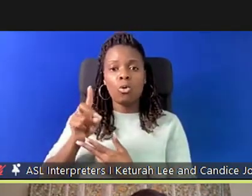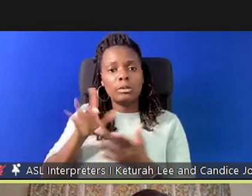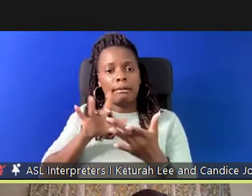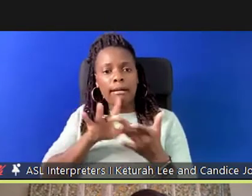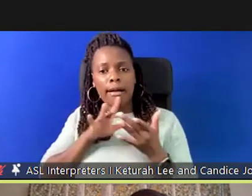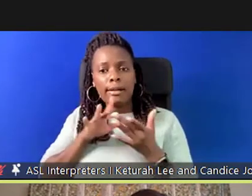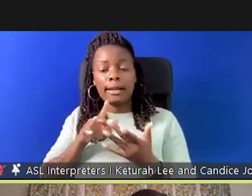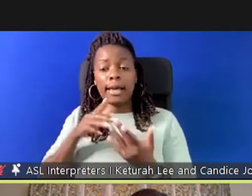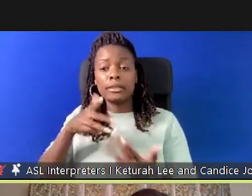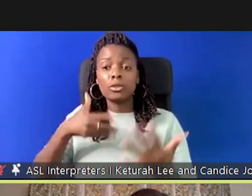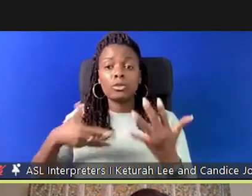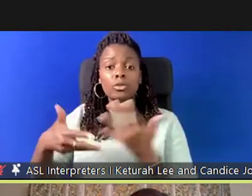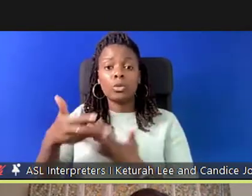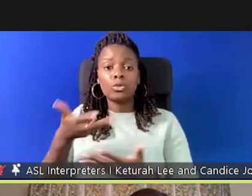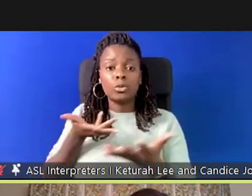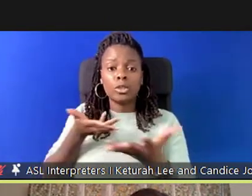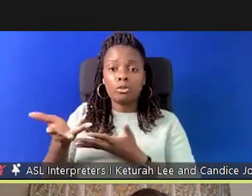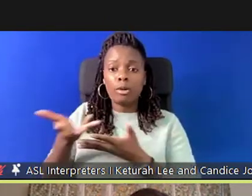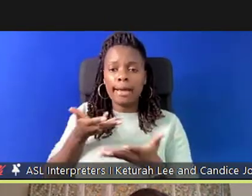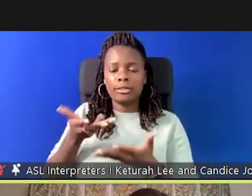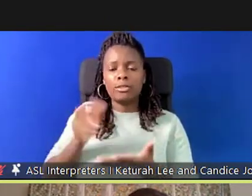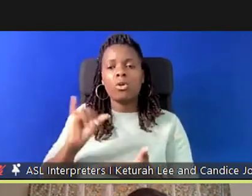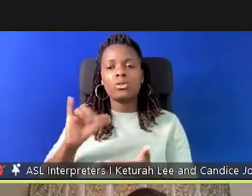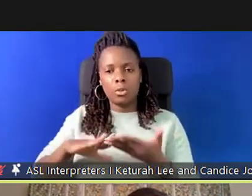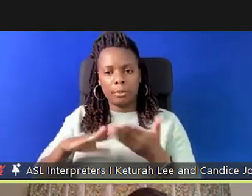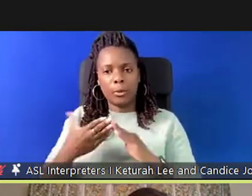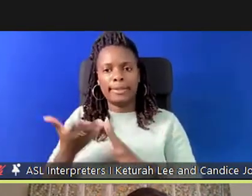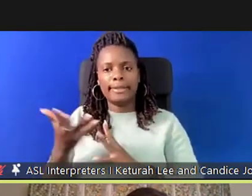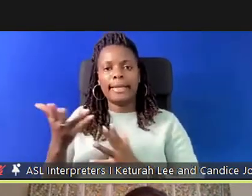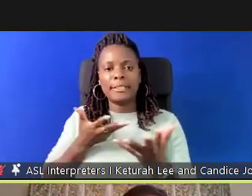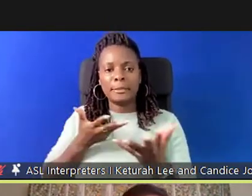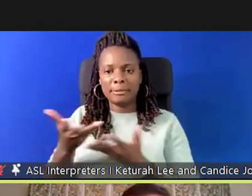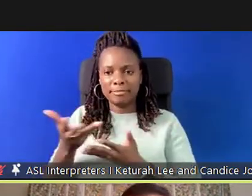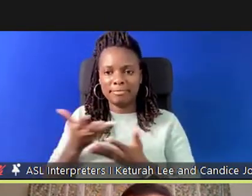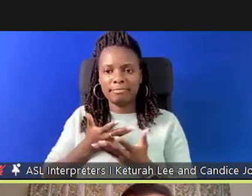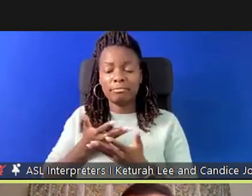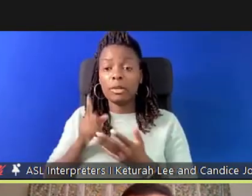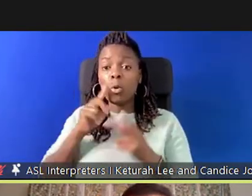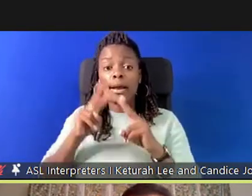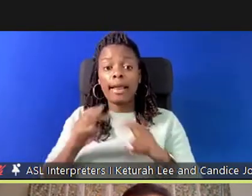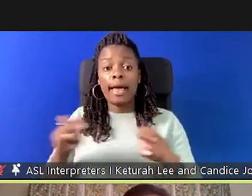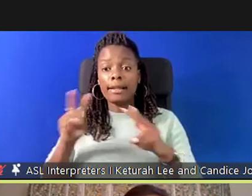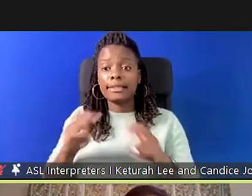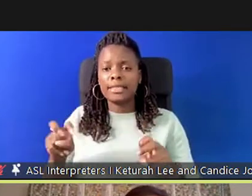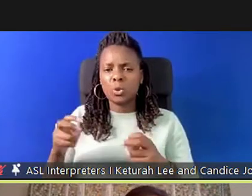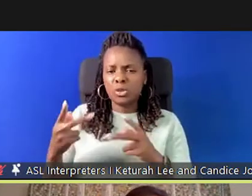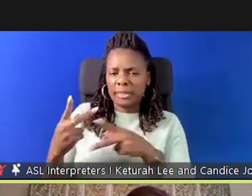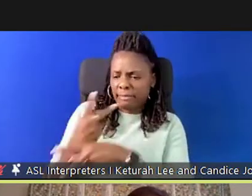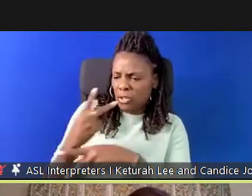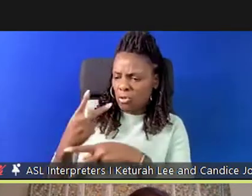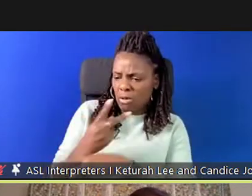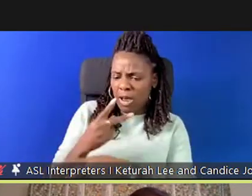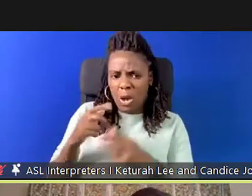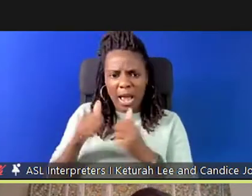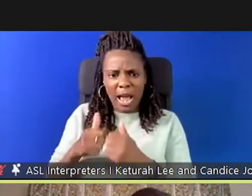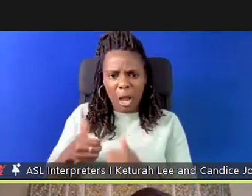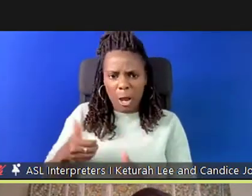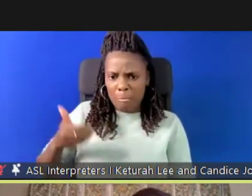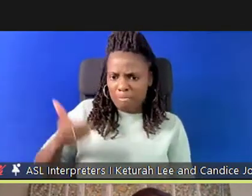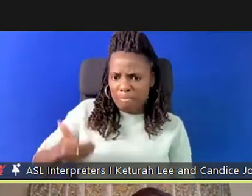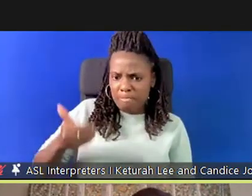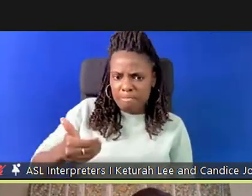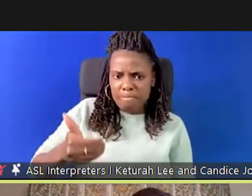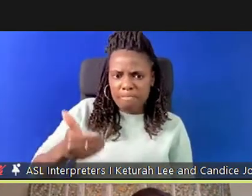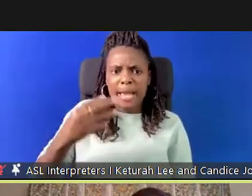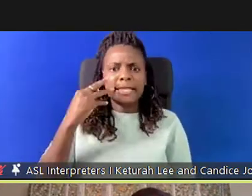we had 2 primary components. The first was we determined the prevalence overall and by time prior to death. And the second is we